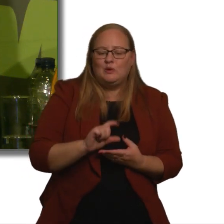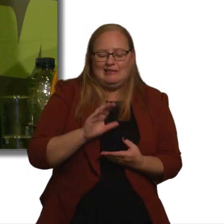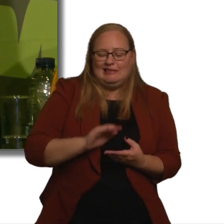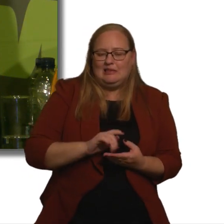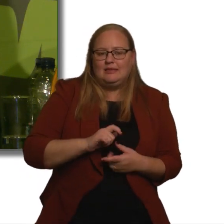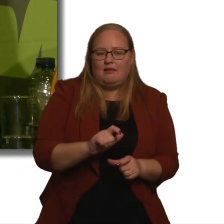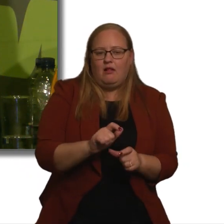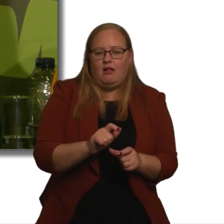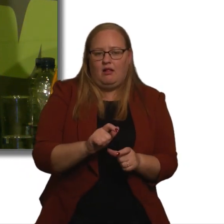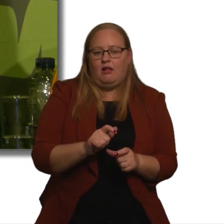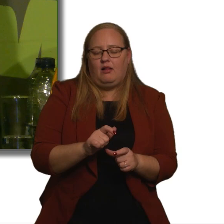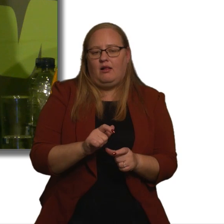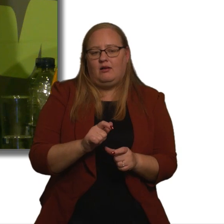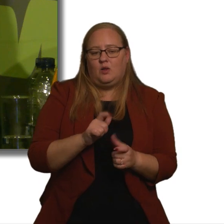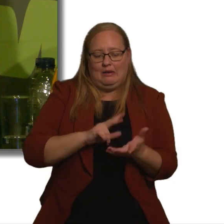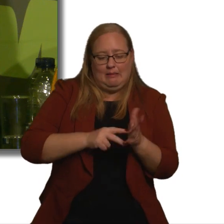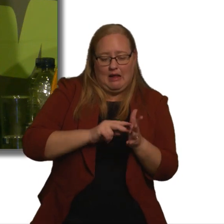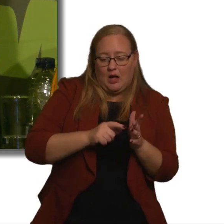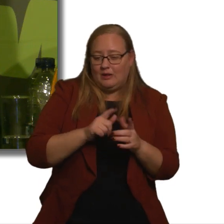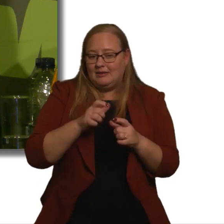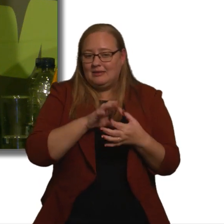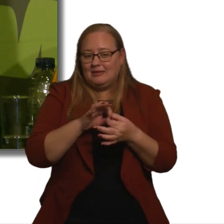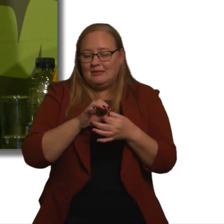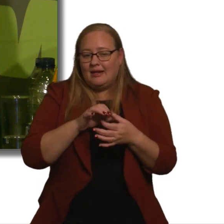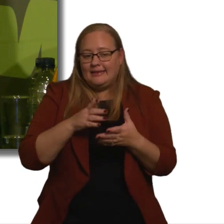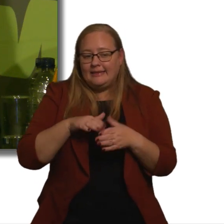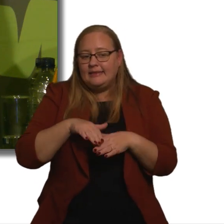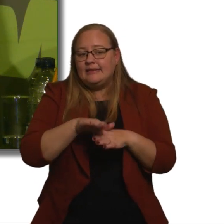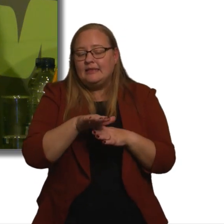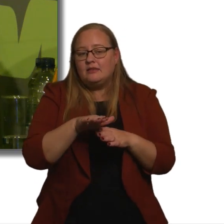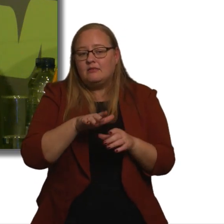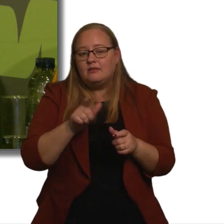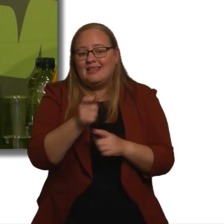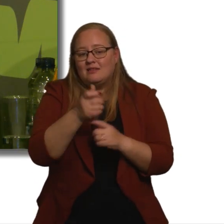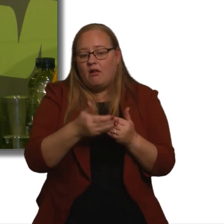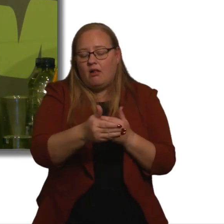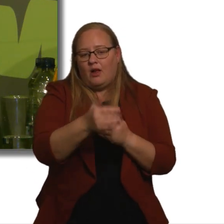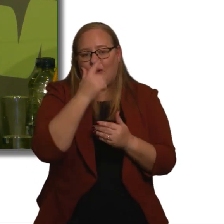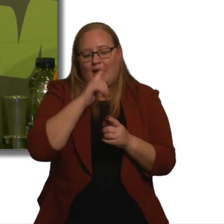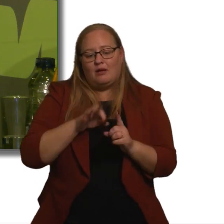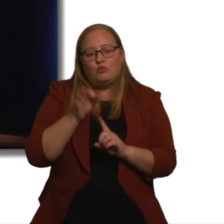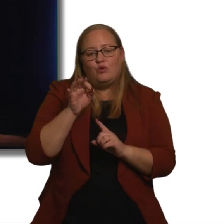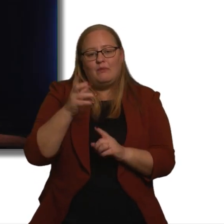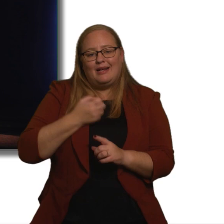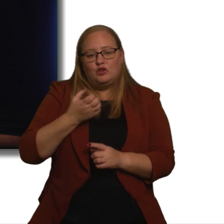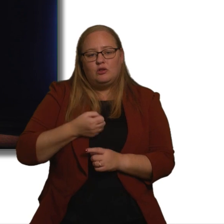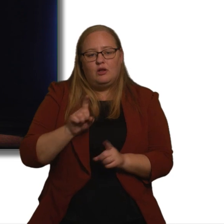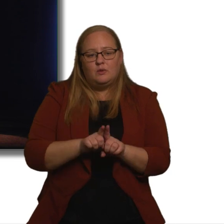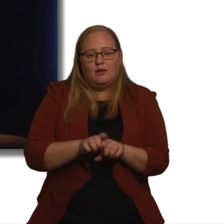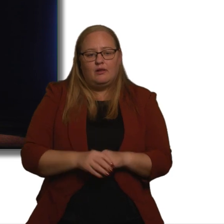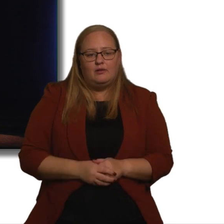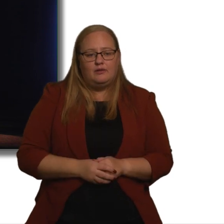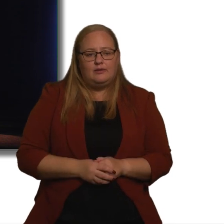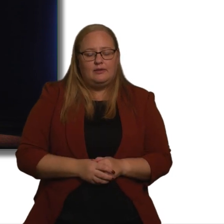with the success of the society, to be able to make improvements to pension. Thank you. Thank you, Debbie, and thank you for the question.